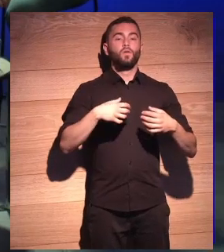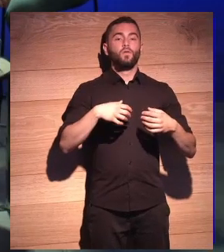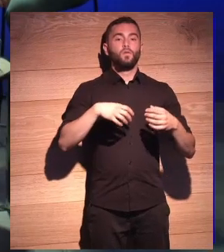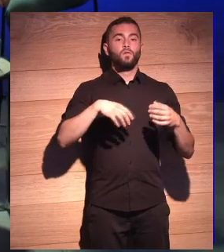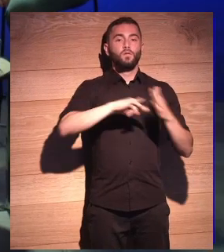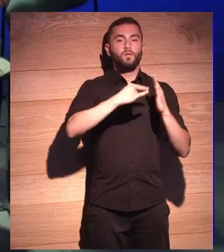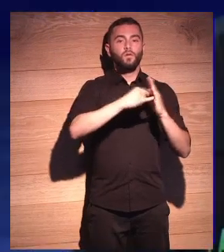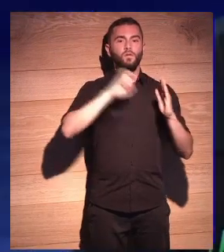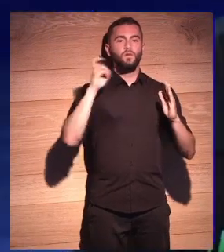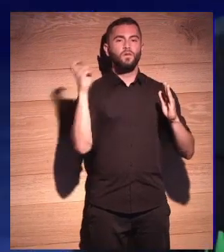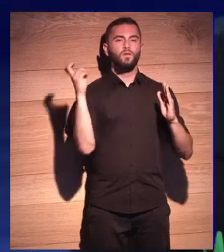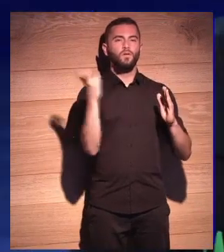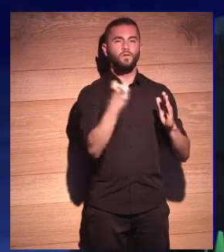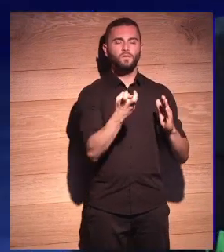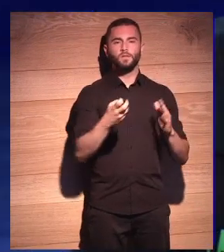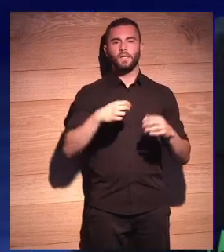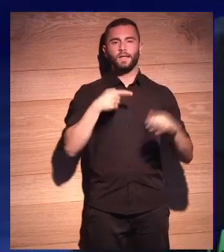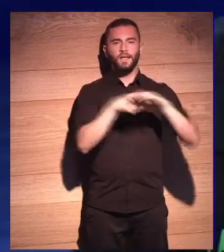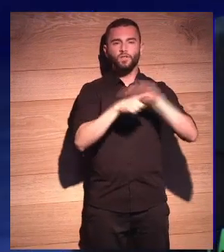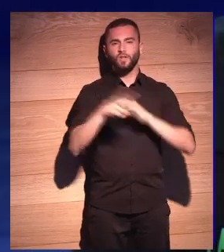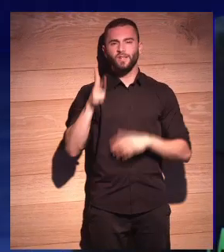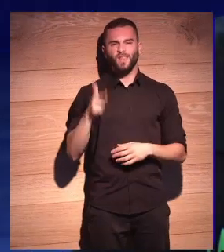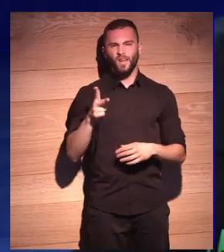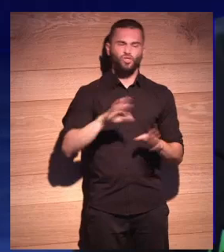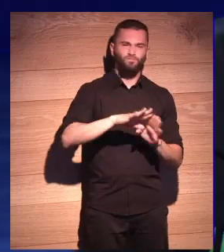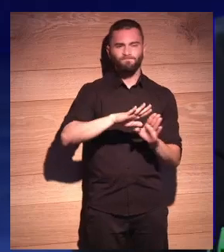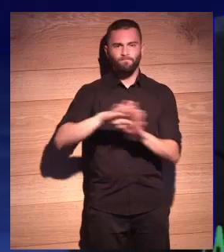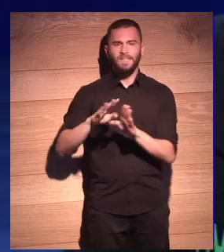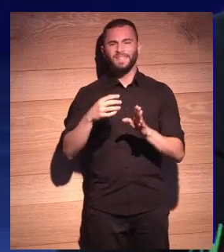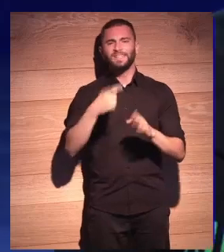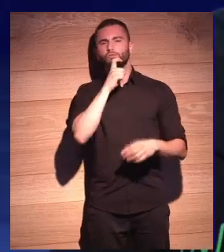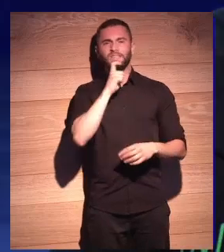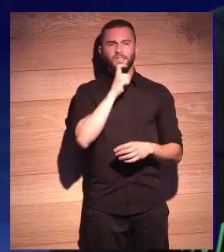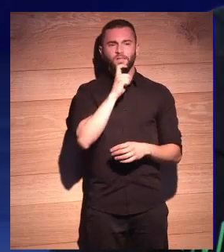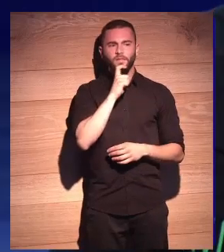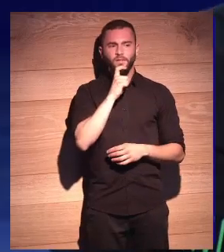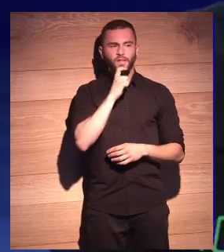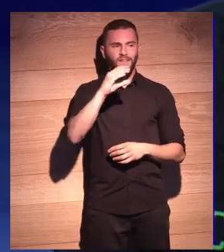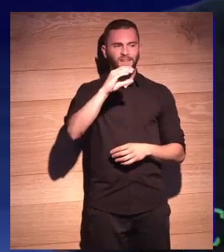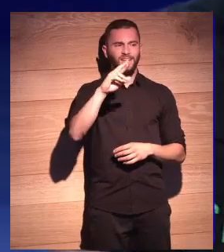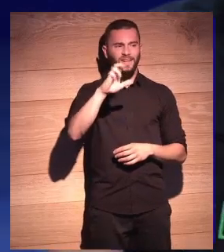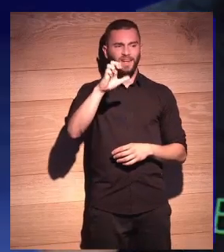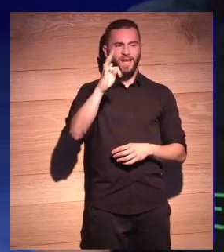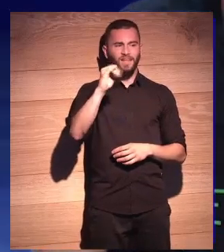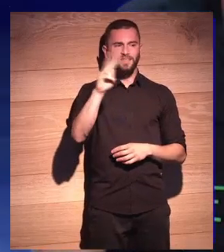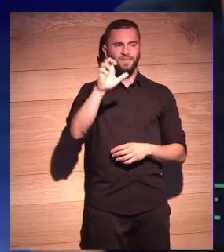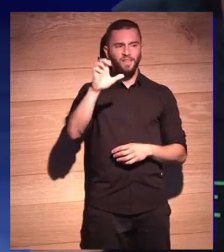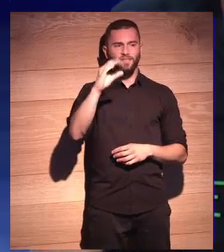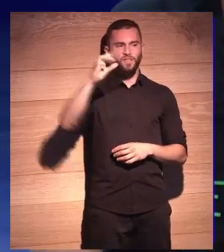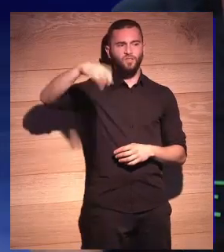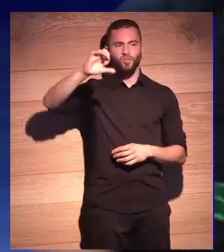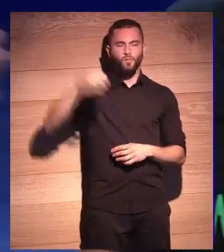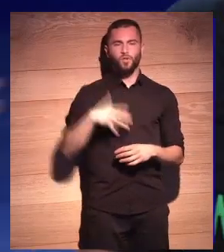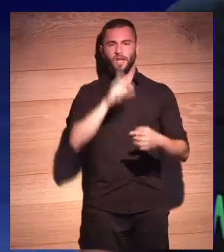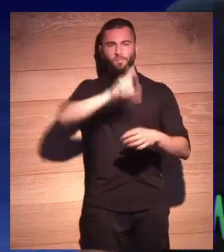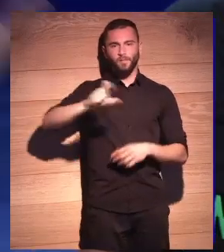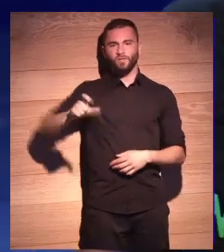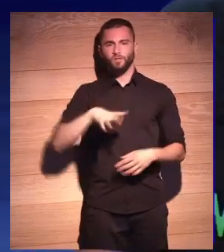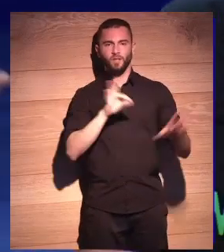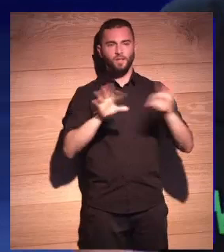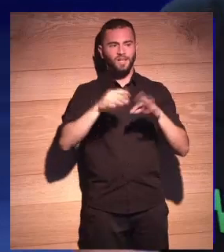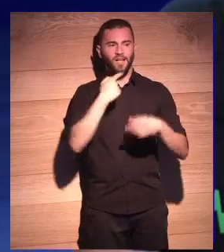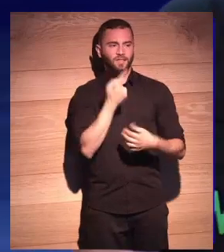are different systems, which is not right management companies, which is Creative Commons and things like that, that you can